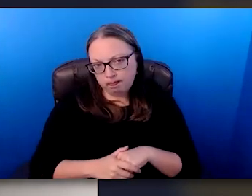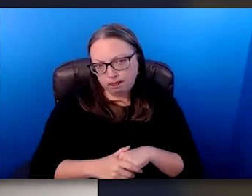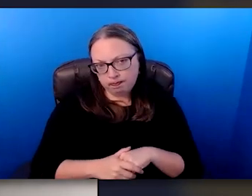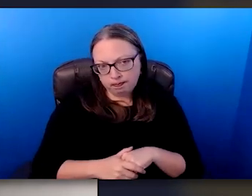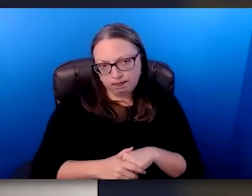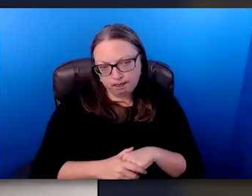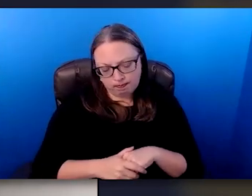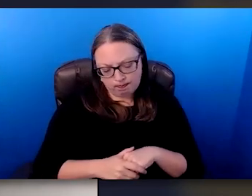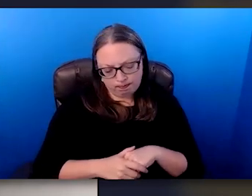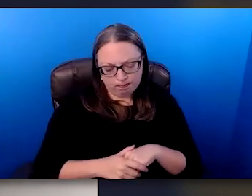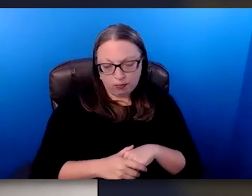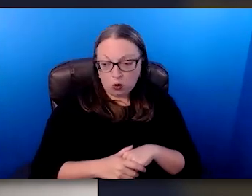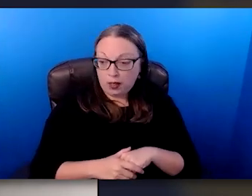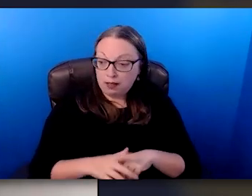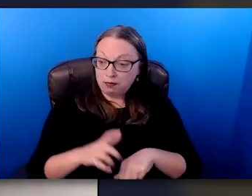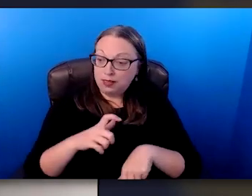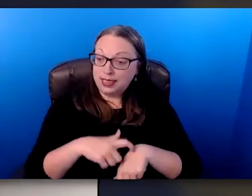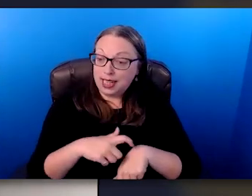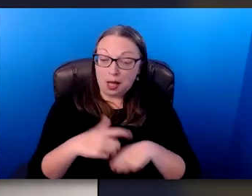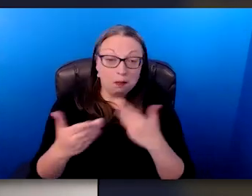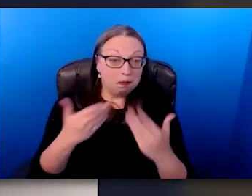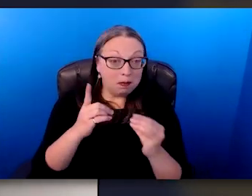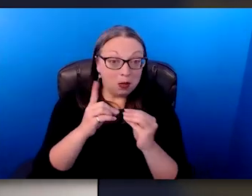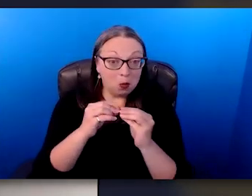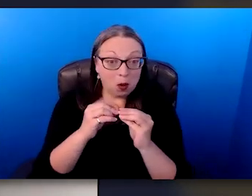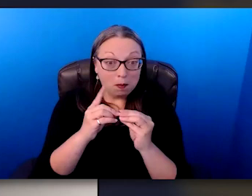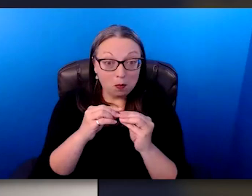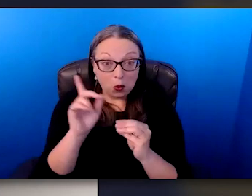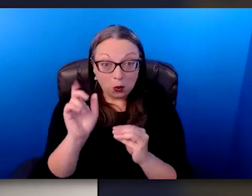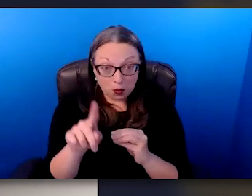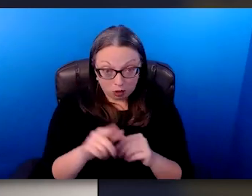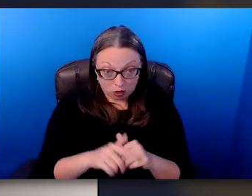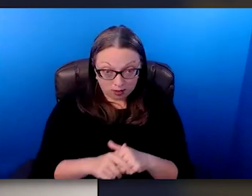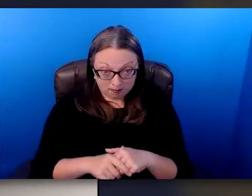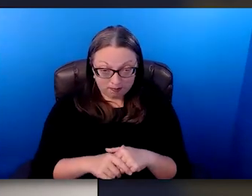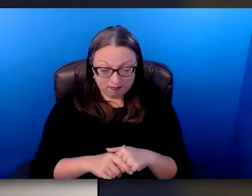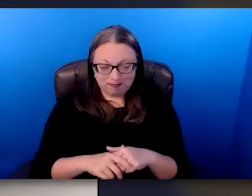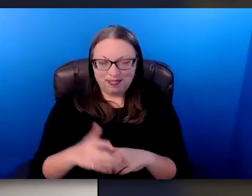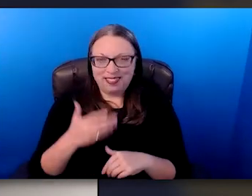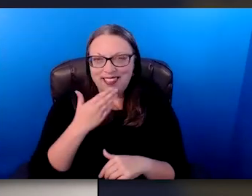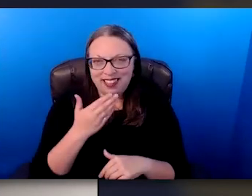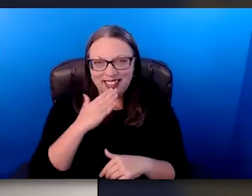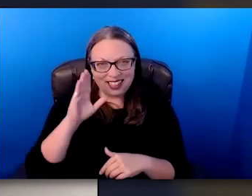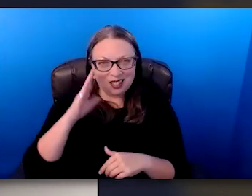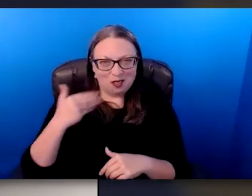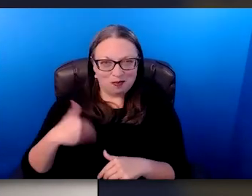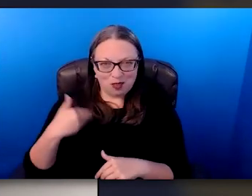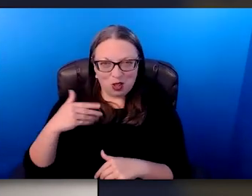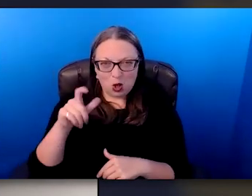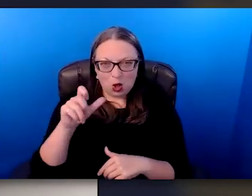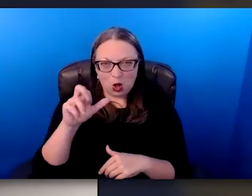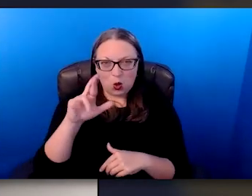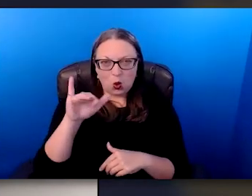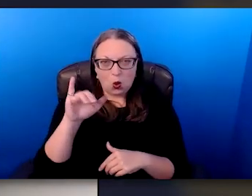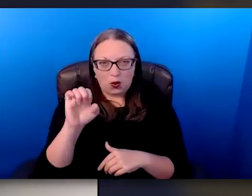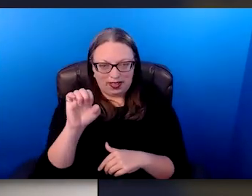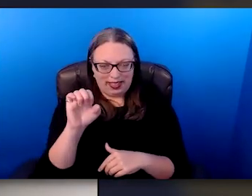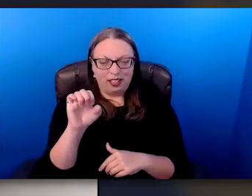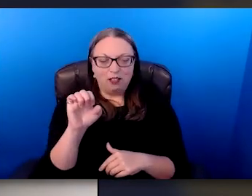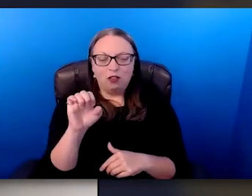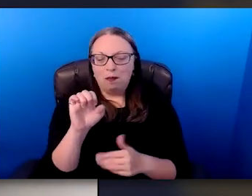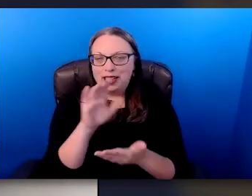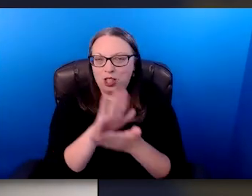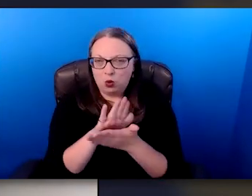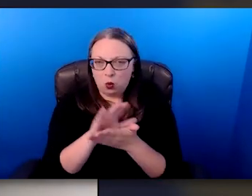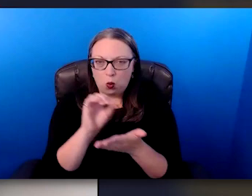Okay, just looking at time, I think we've got time for one more question, and we've got the microphone over here. Thank you. Hi, I'm Lori Beckstead from the RTA School of Media, and